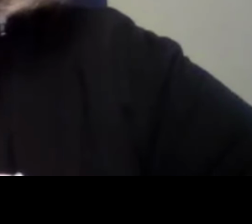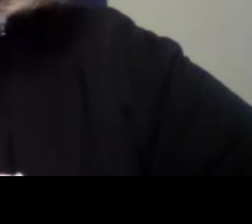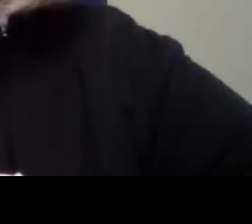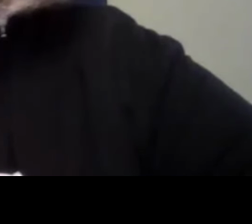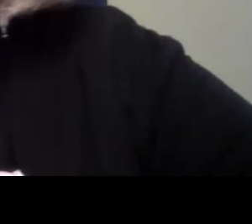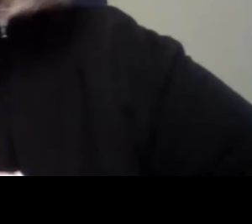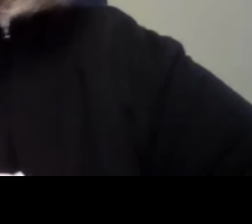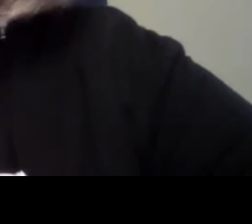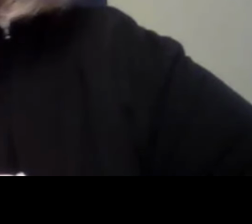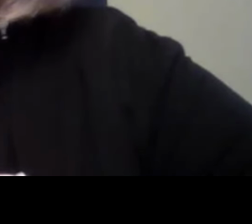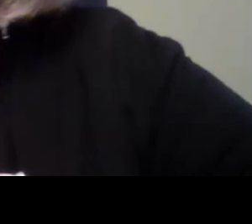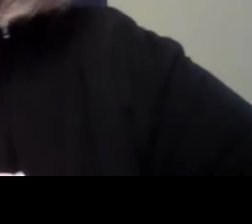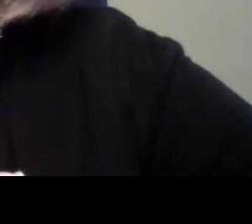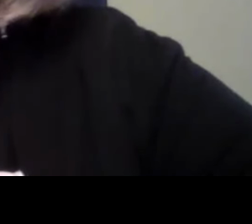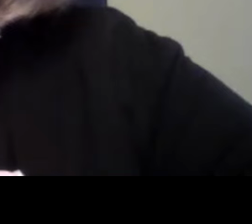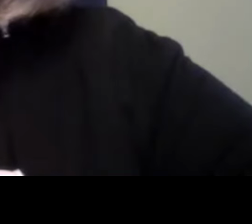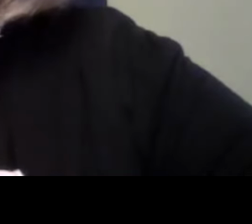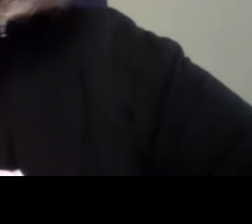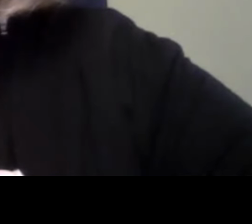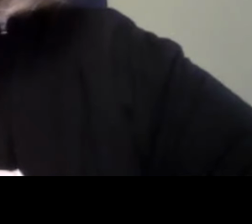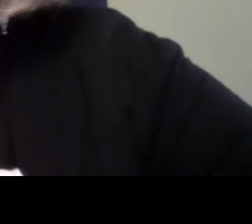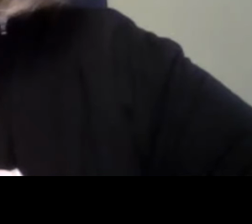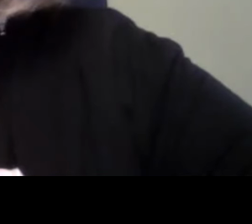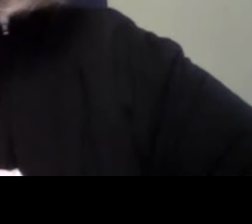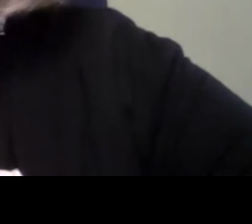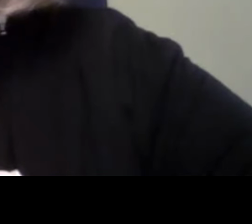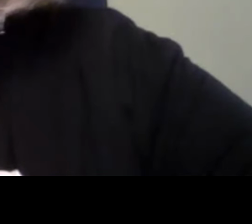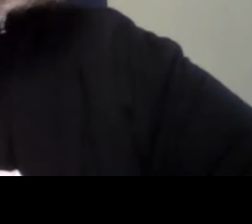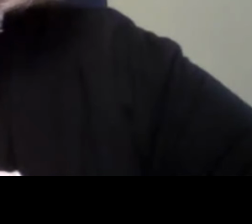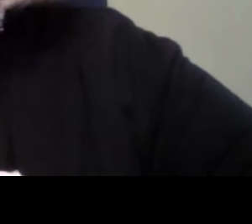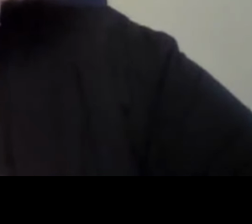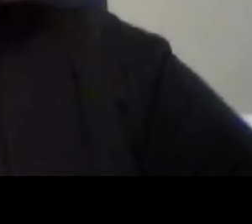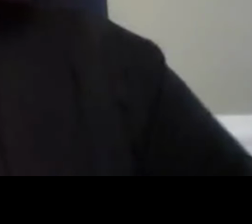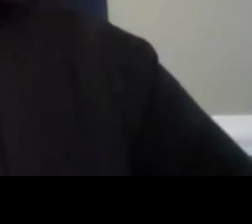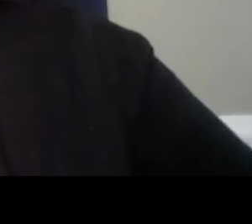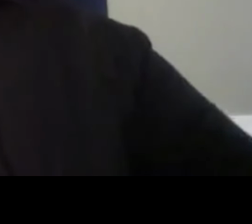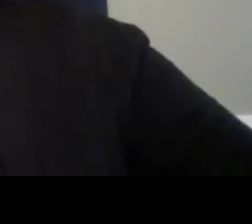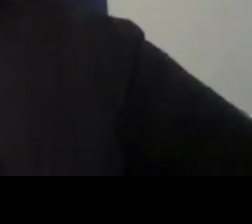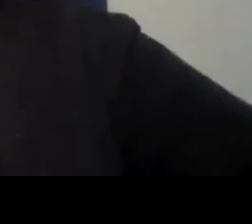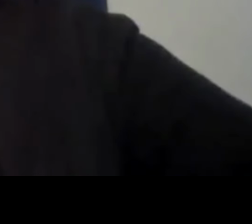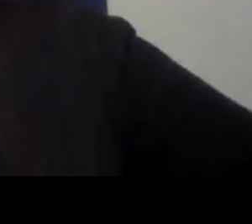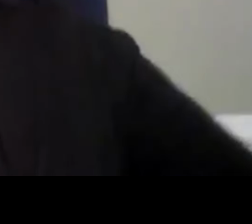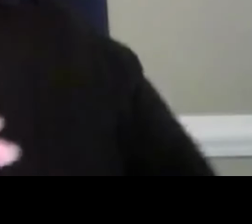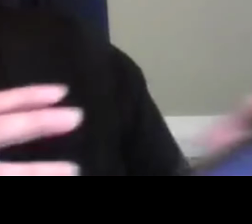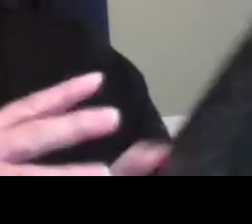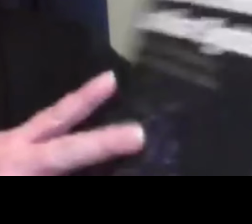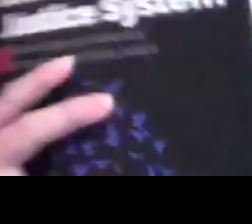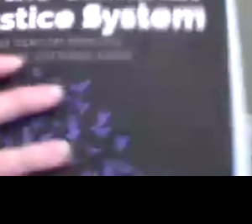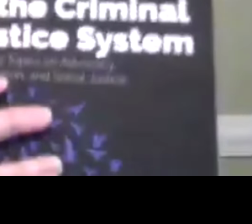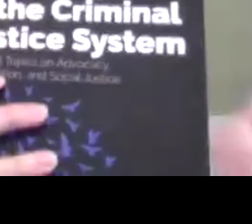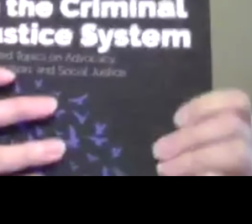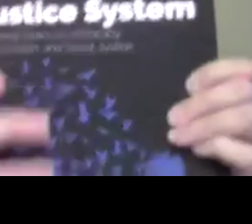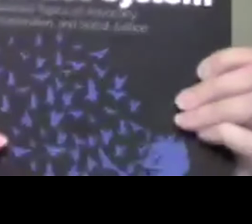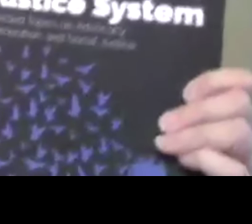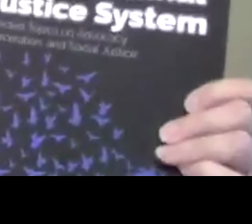settings. She served as an expert witness and is one of the editors and a contributor for a book published by Gallaudet Press entitled